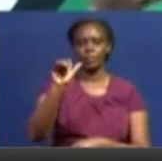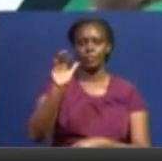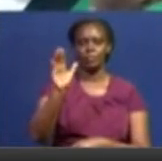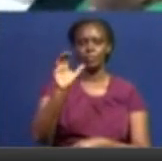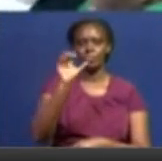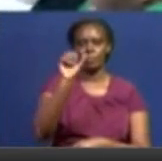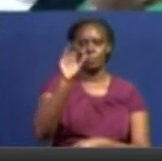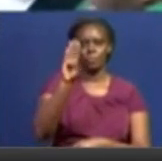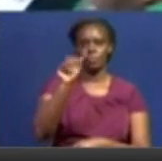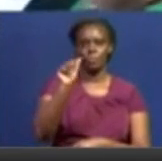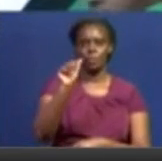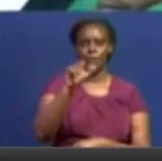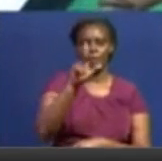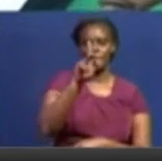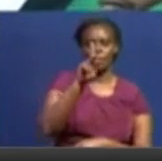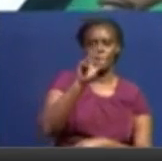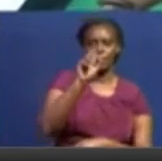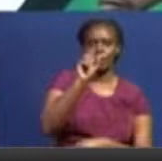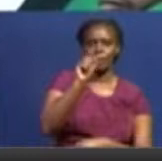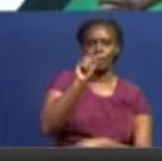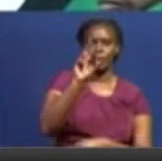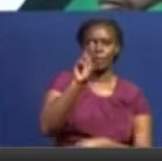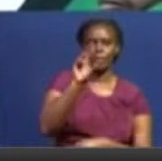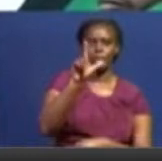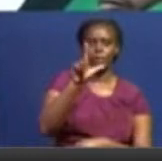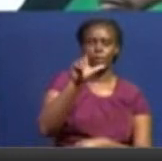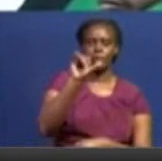Suba South Karoli Omondi.